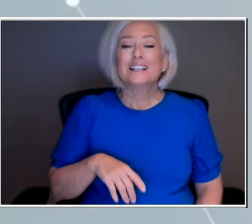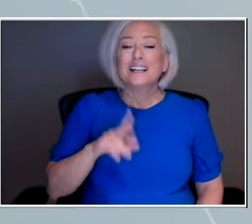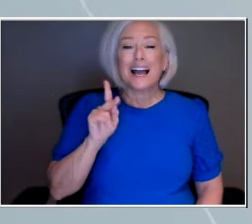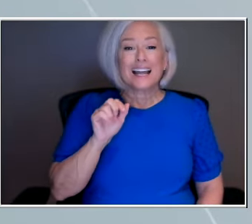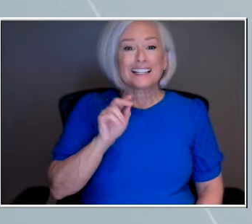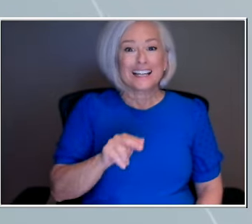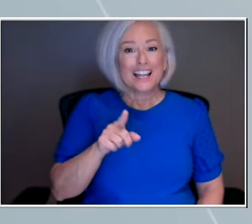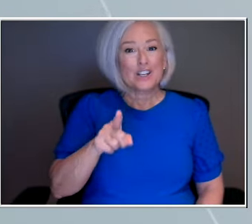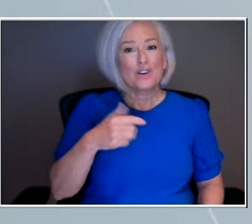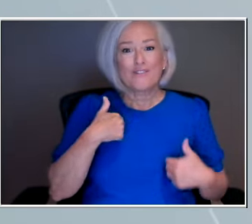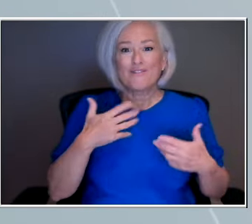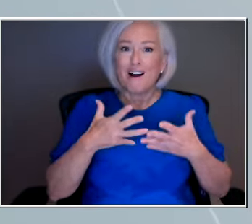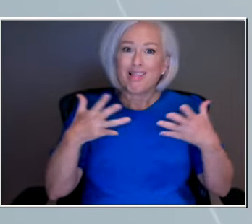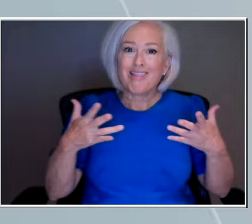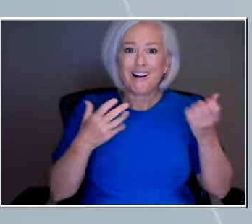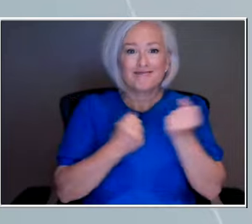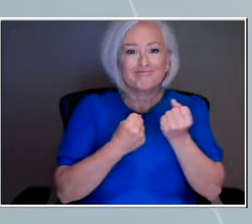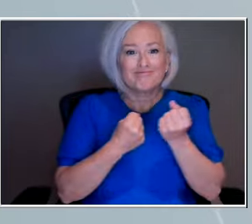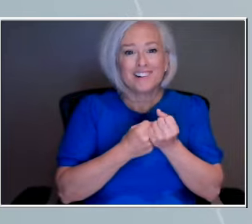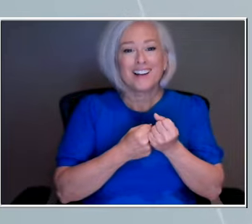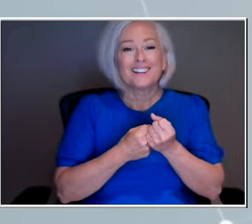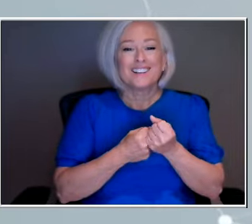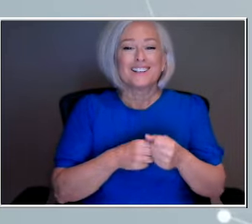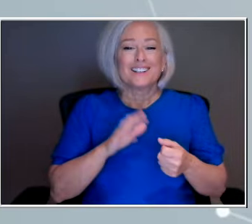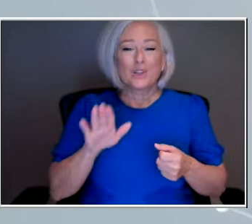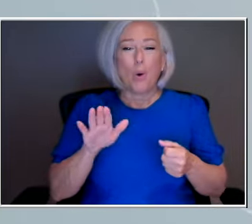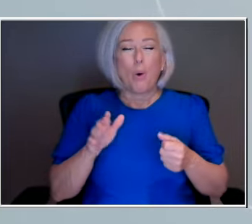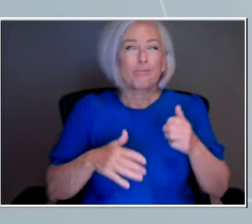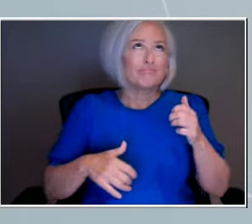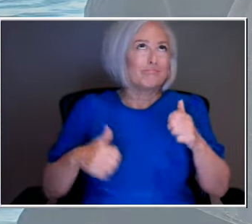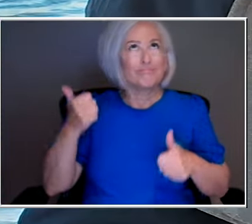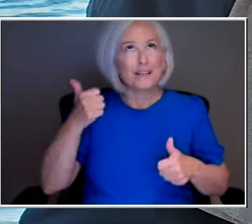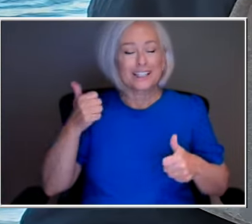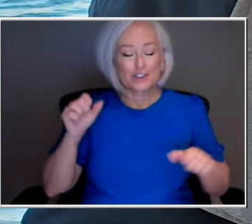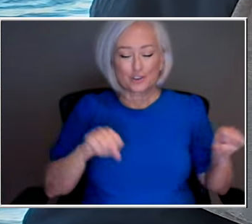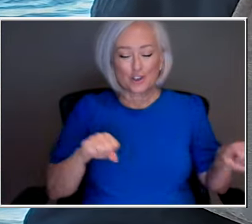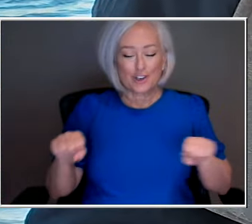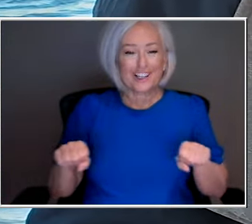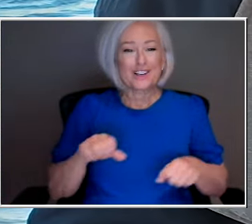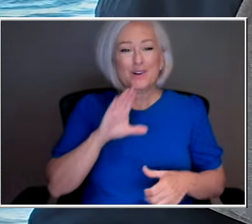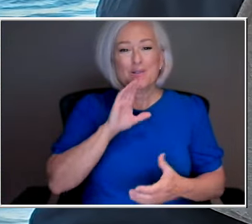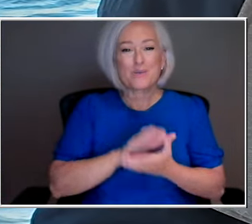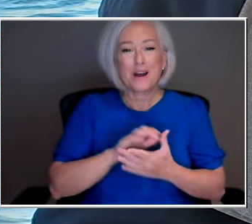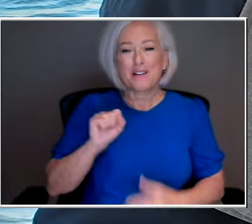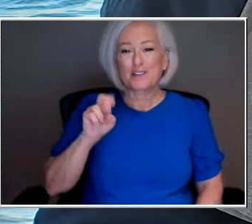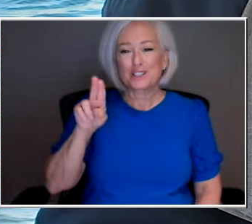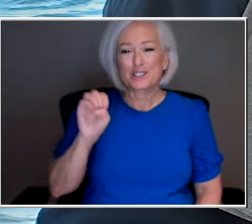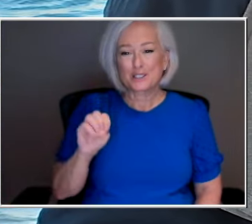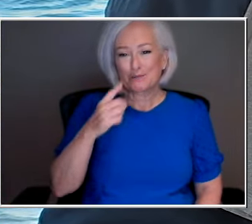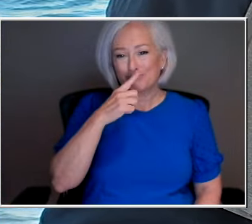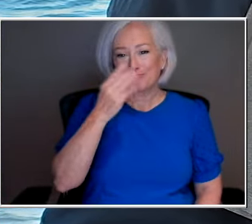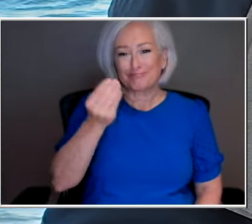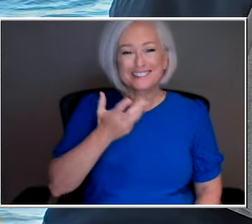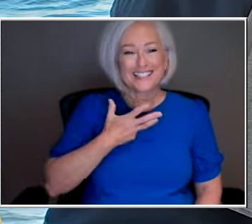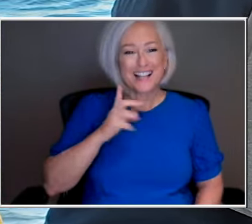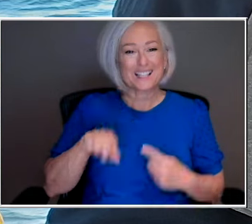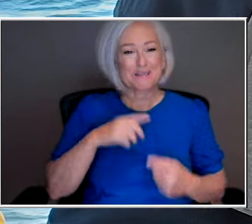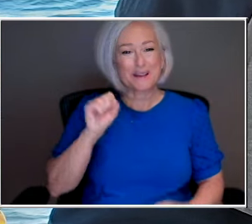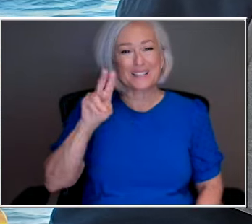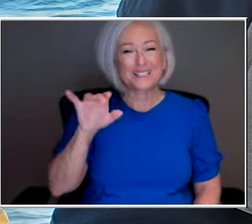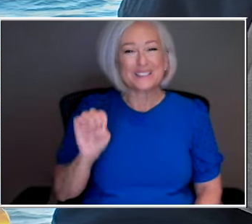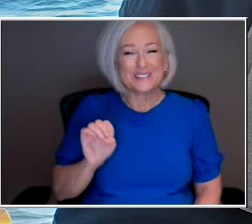support from your biggest cheerleader, Sue, your wife. Right. Tell us a little bit about her and what this has been like. Well,